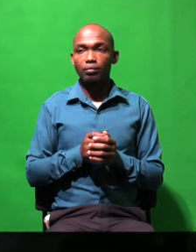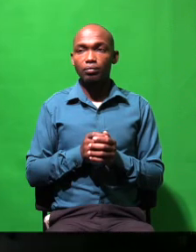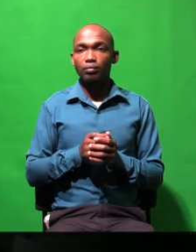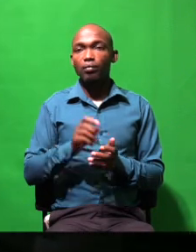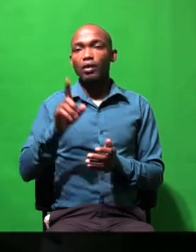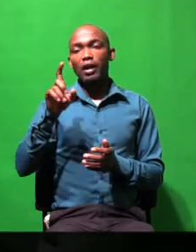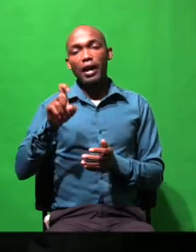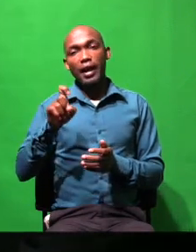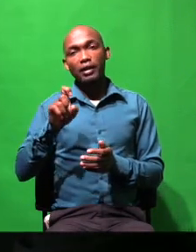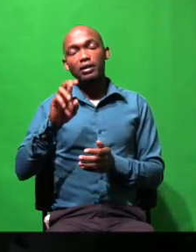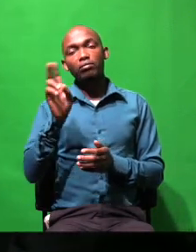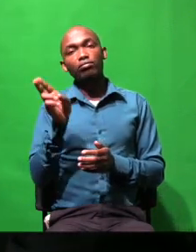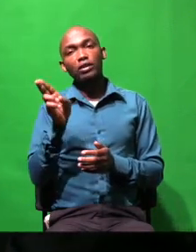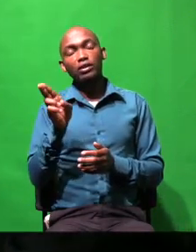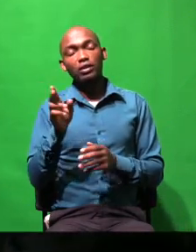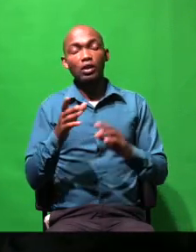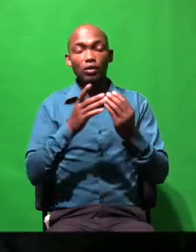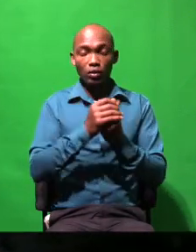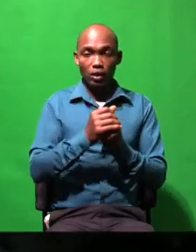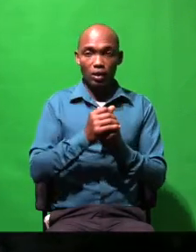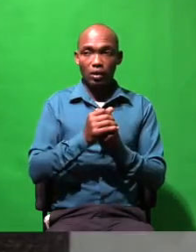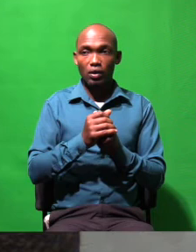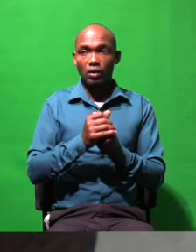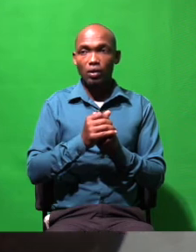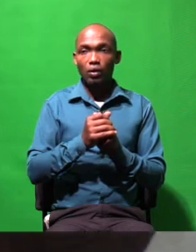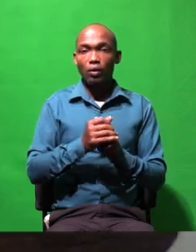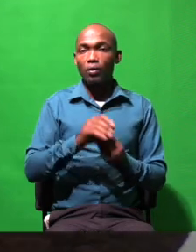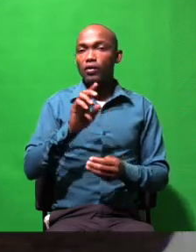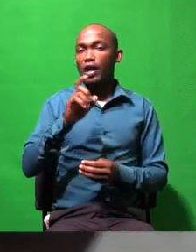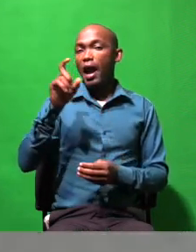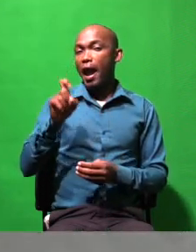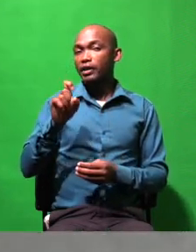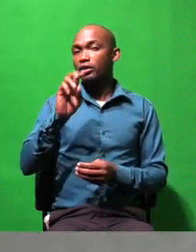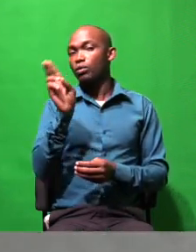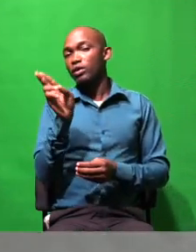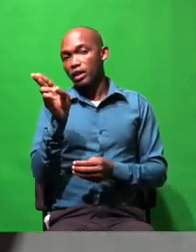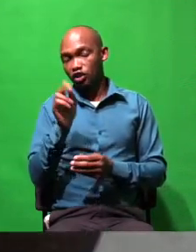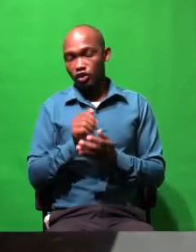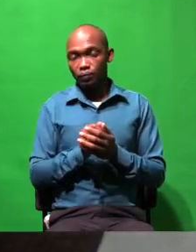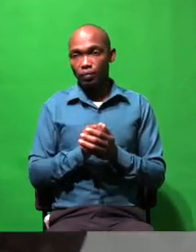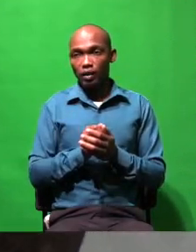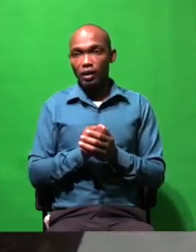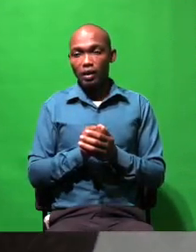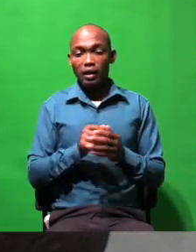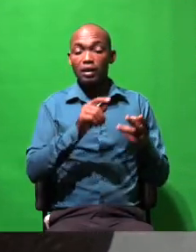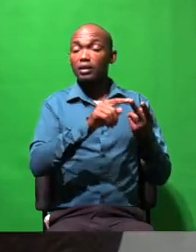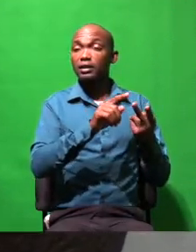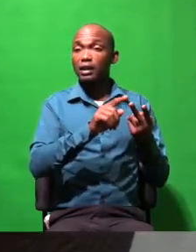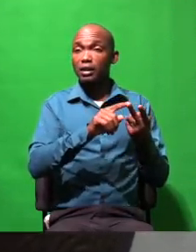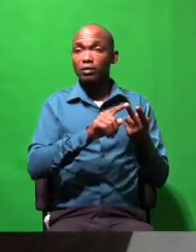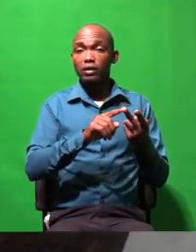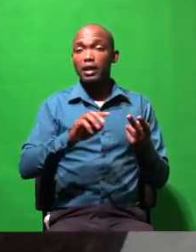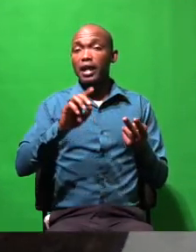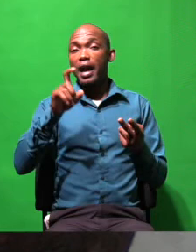dominant gene and X with the dominant gene. And the second one is X